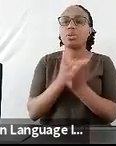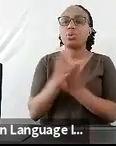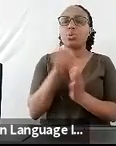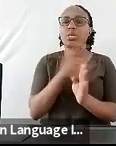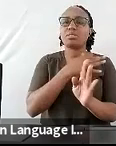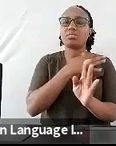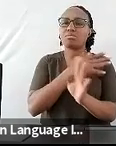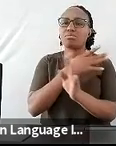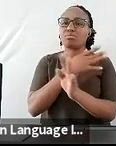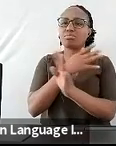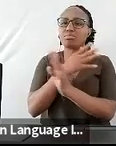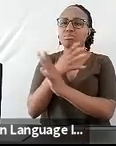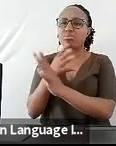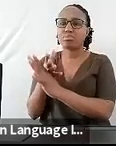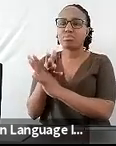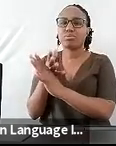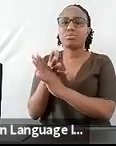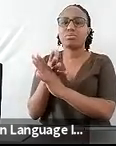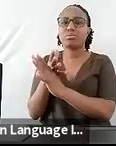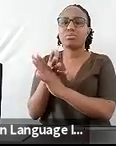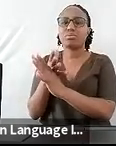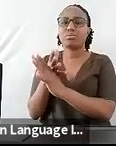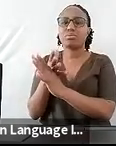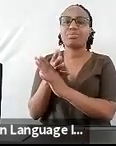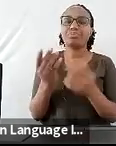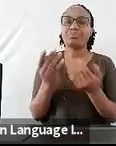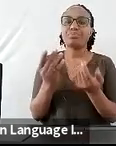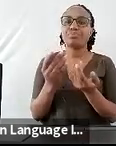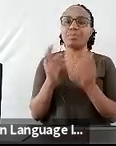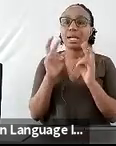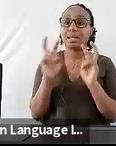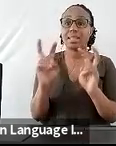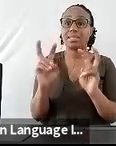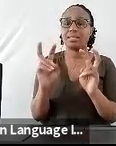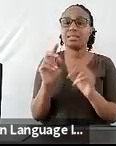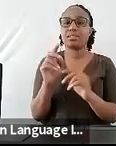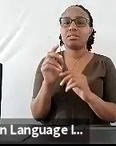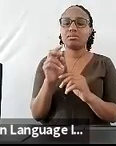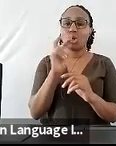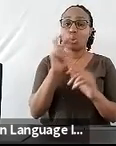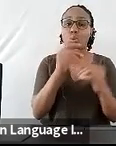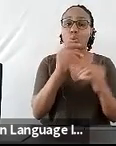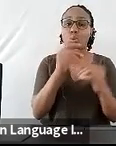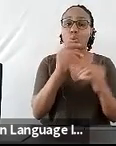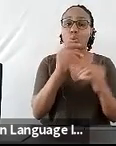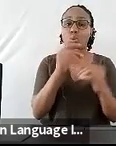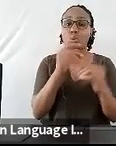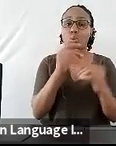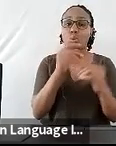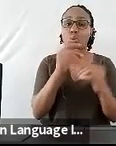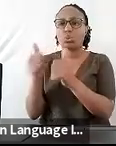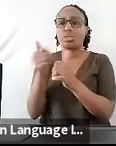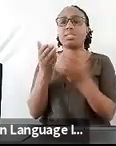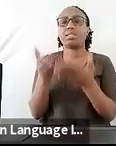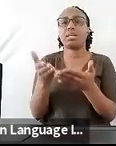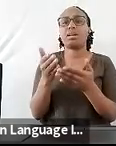you know, gaze, look, this is the thread that runs through all of these things. But then to do that, I didn't want people to